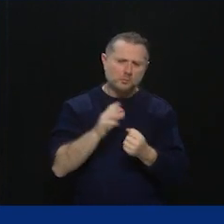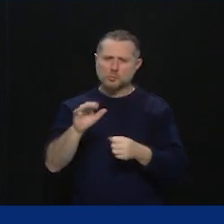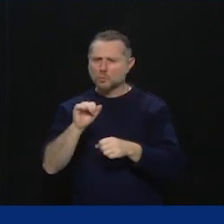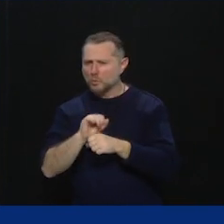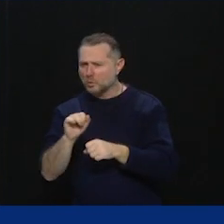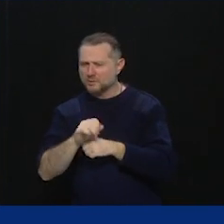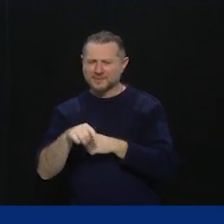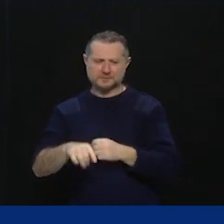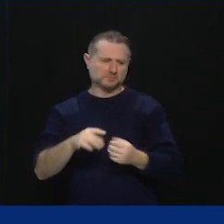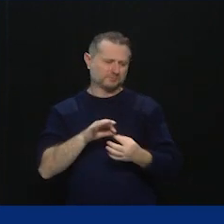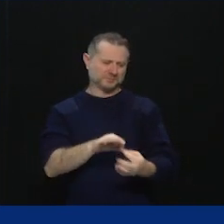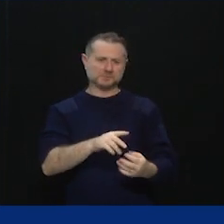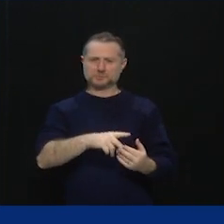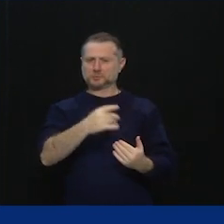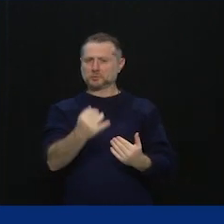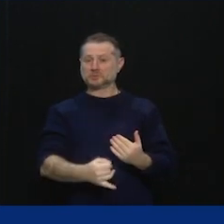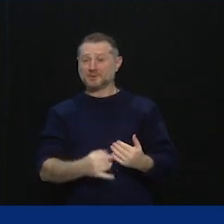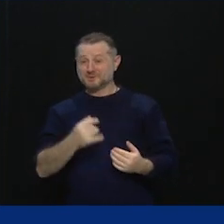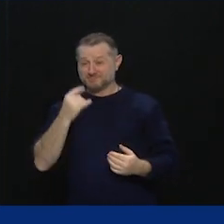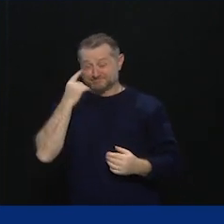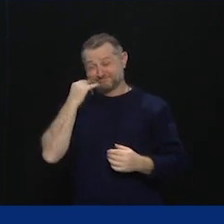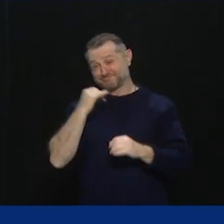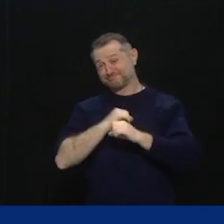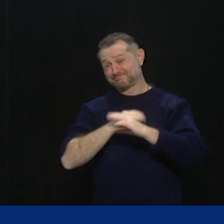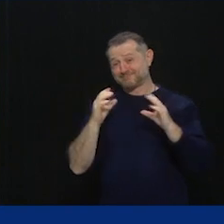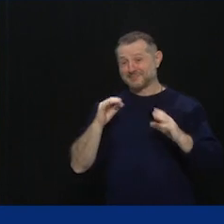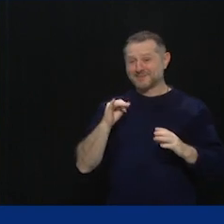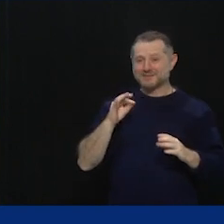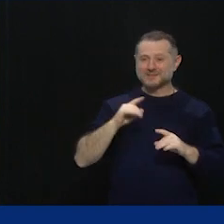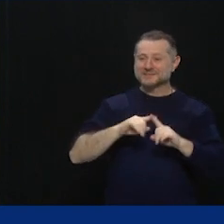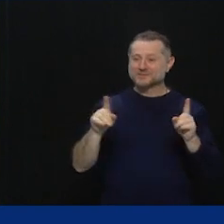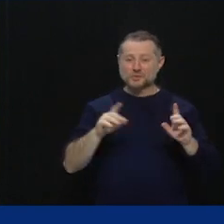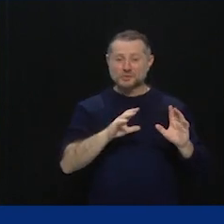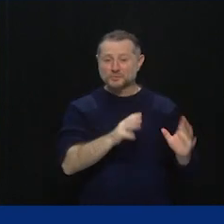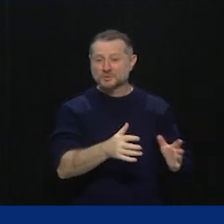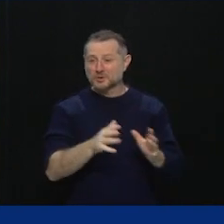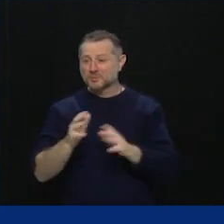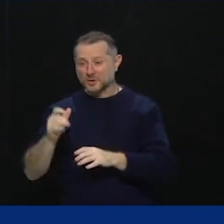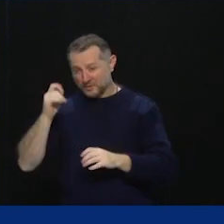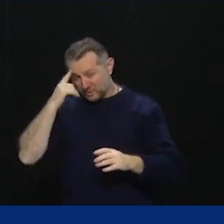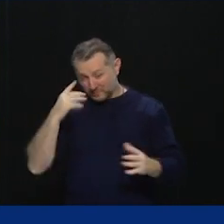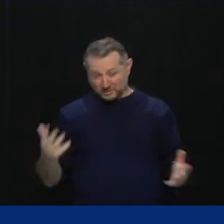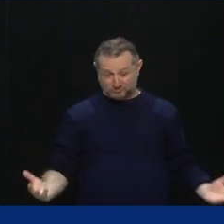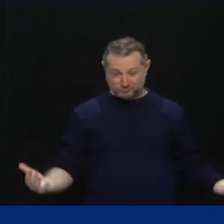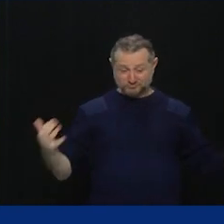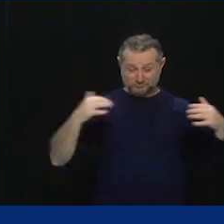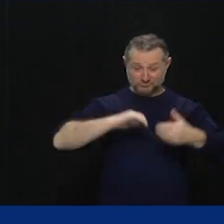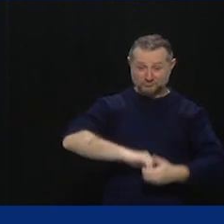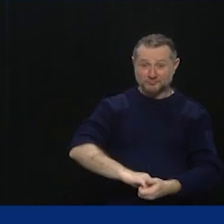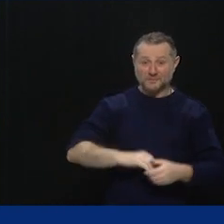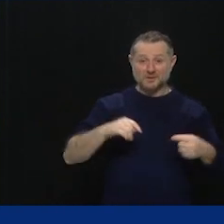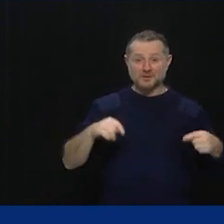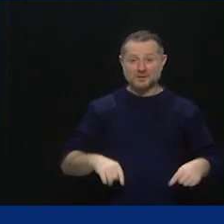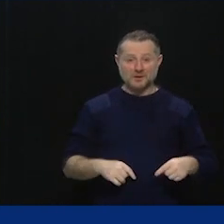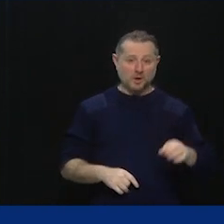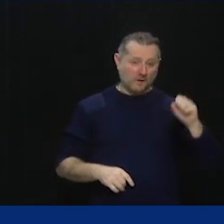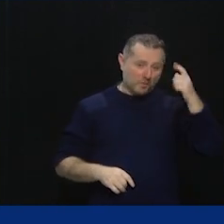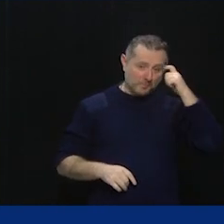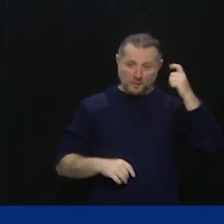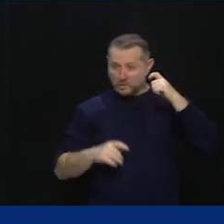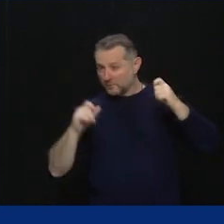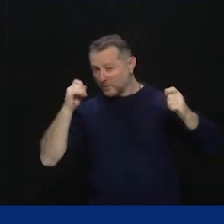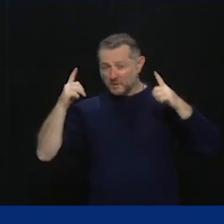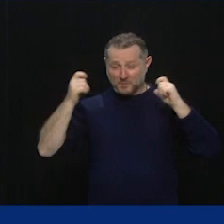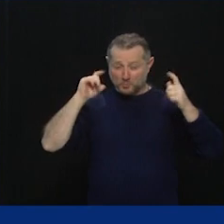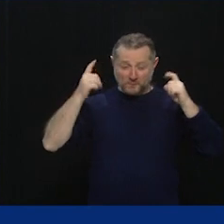together across party lines and across governmental lines and levels of government